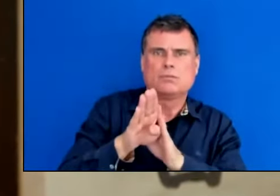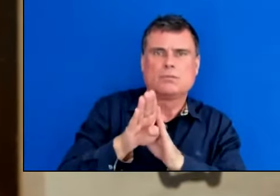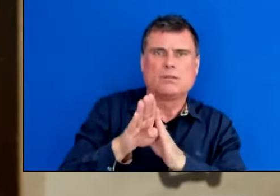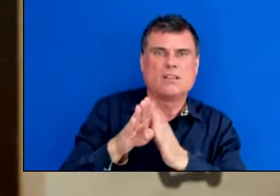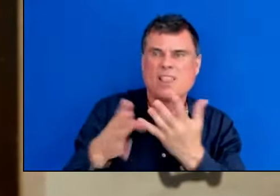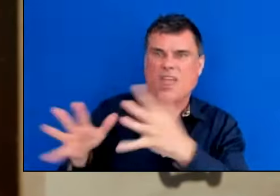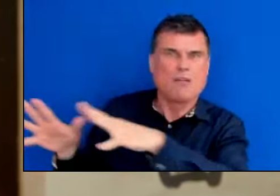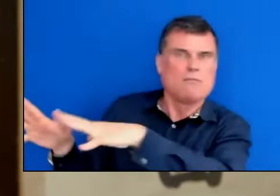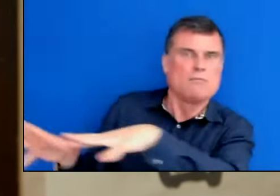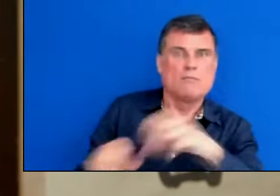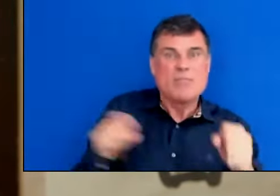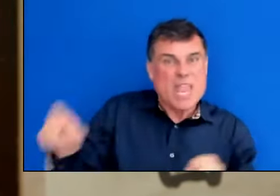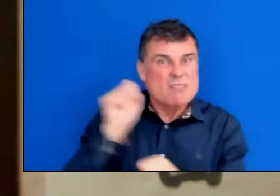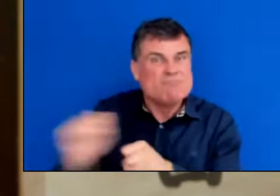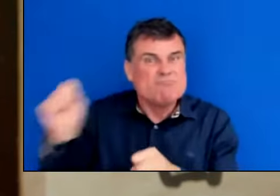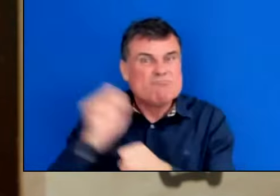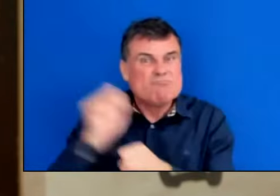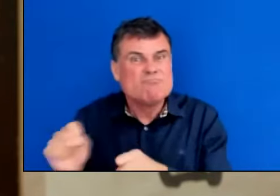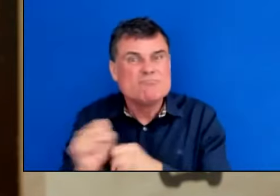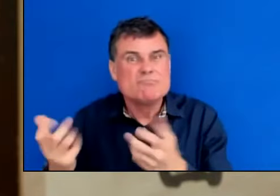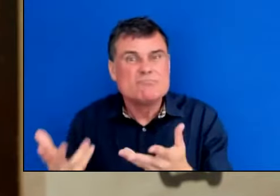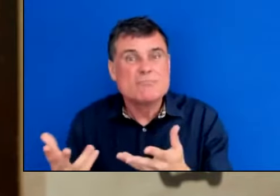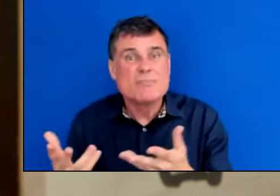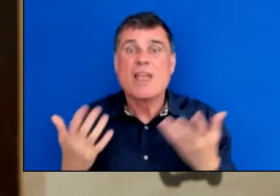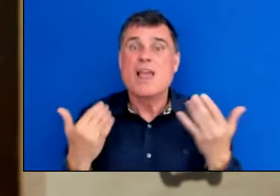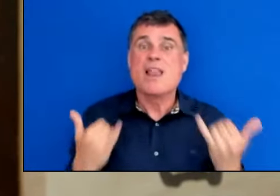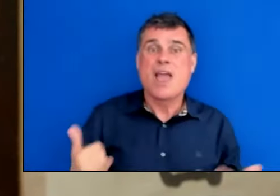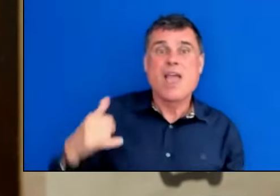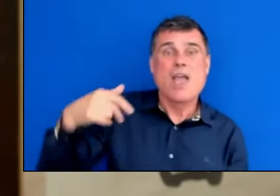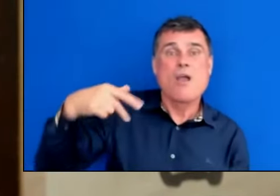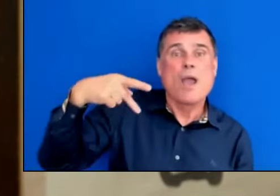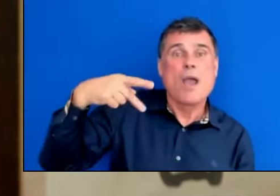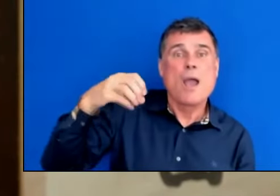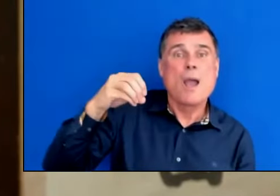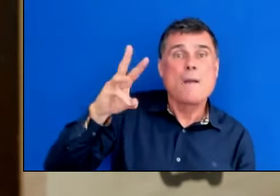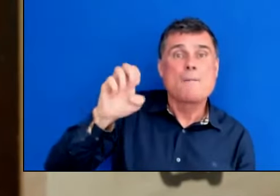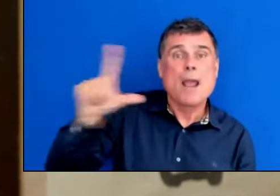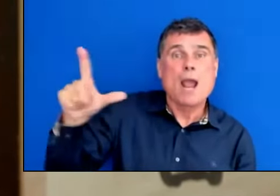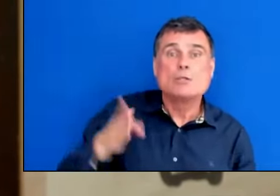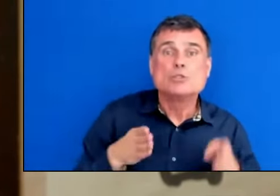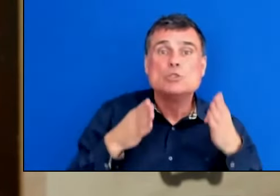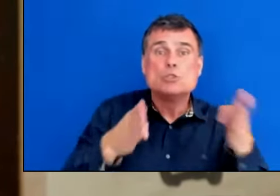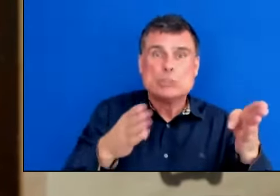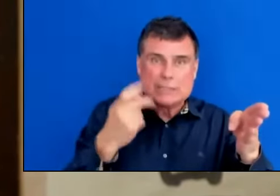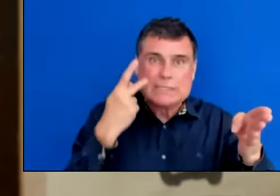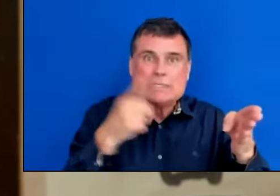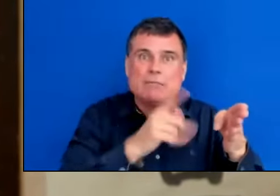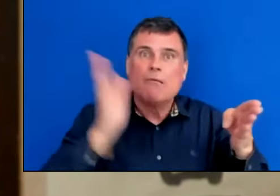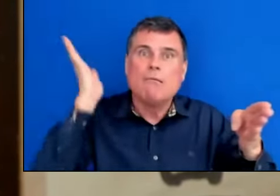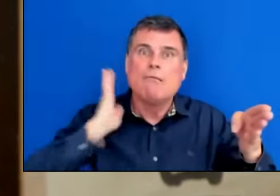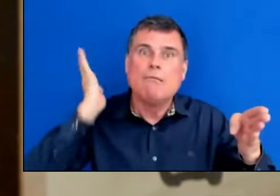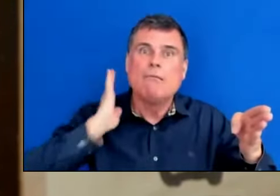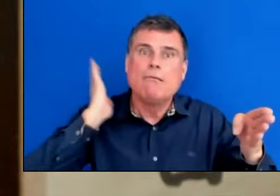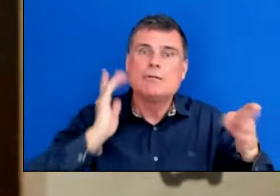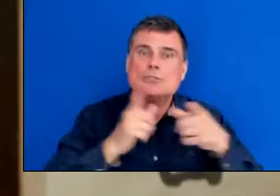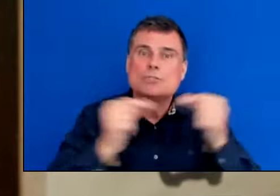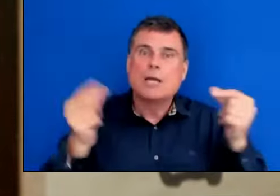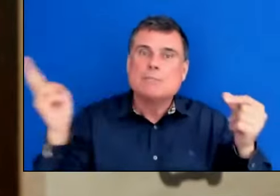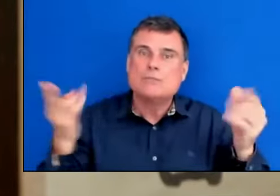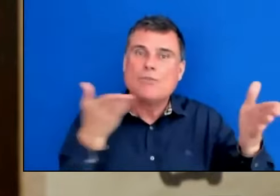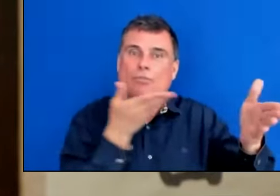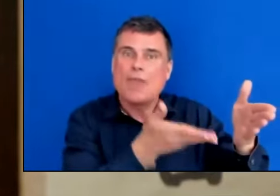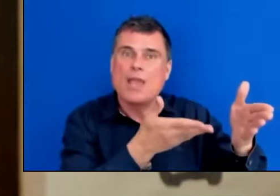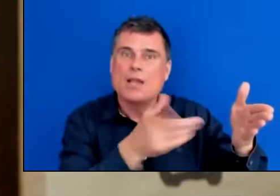here Canadians, doing all of that work. You need just walk down Powell Street today to see the remains of